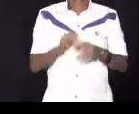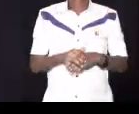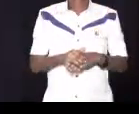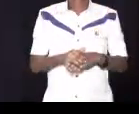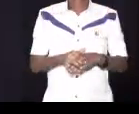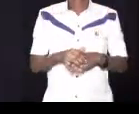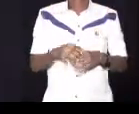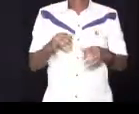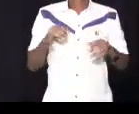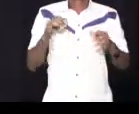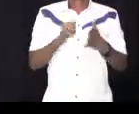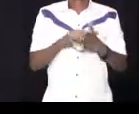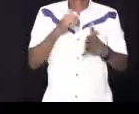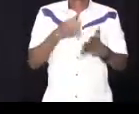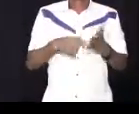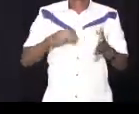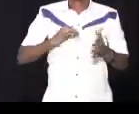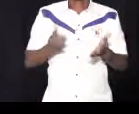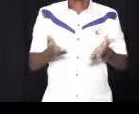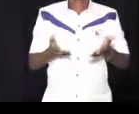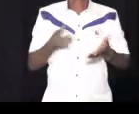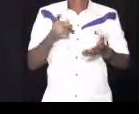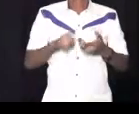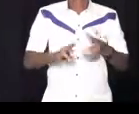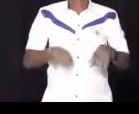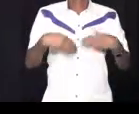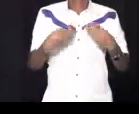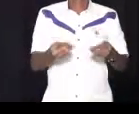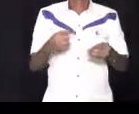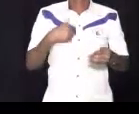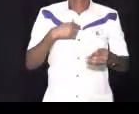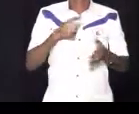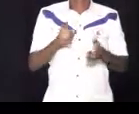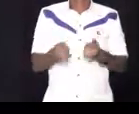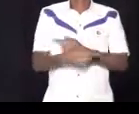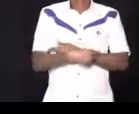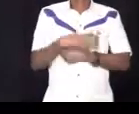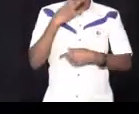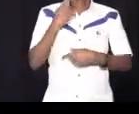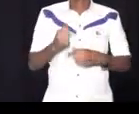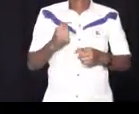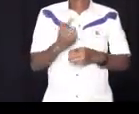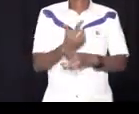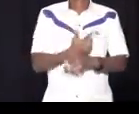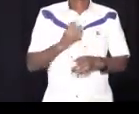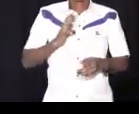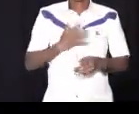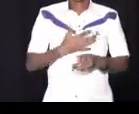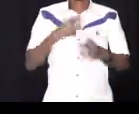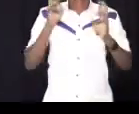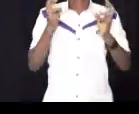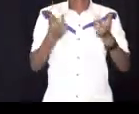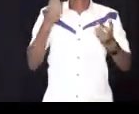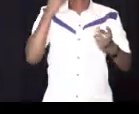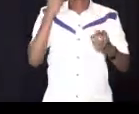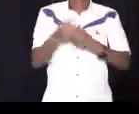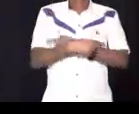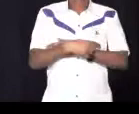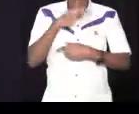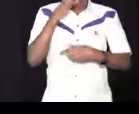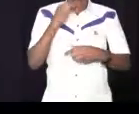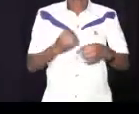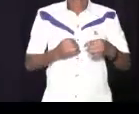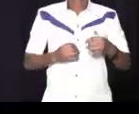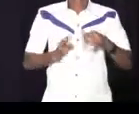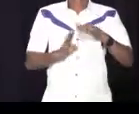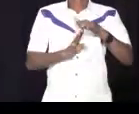100% attention is what I want you to give me in today's lesson. Our subject for today is basic science